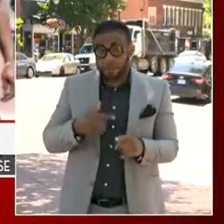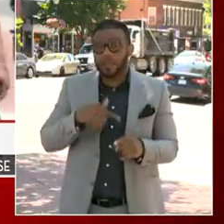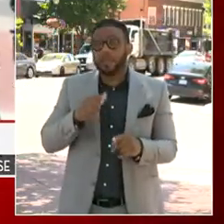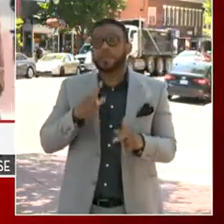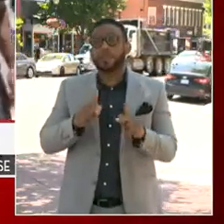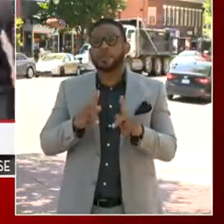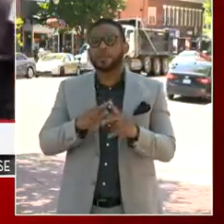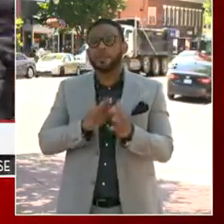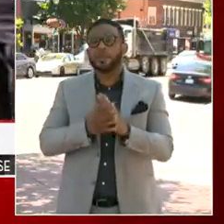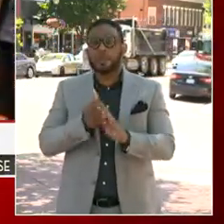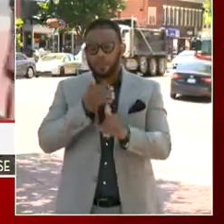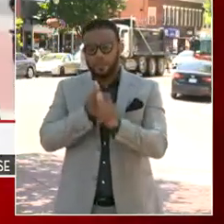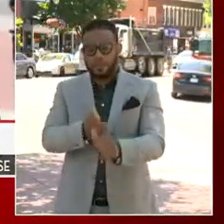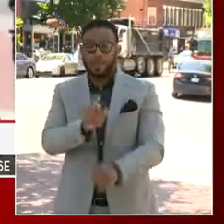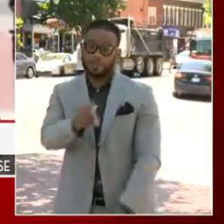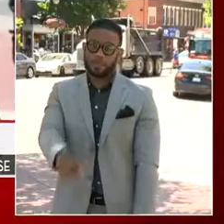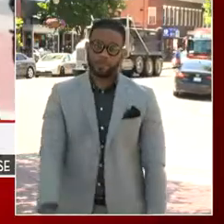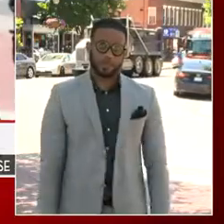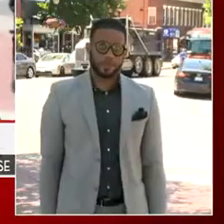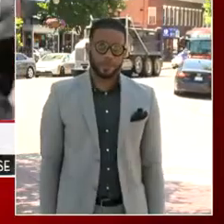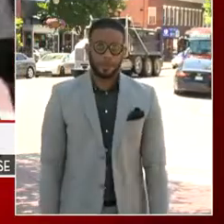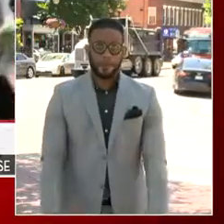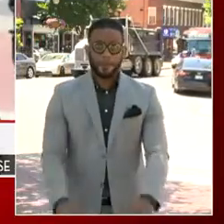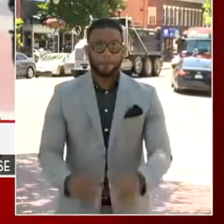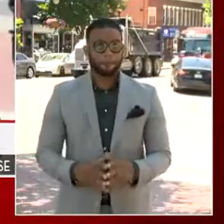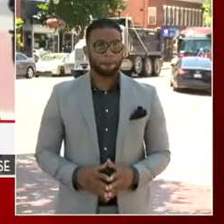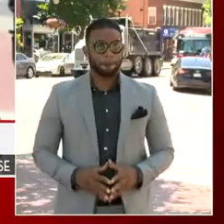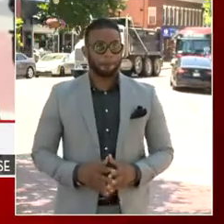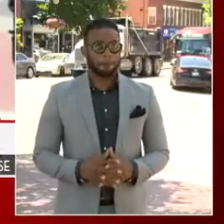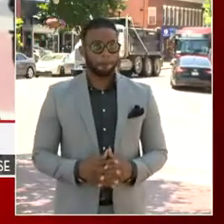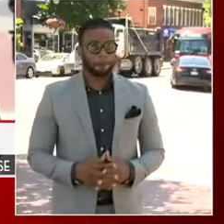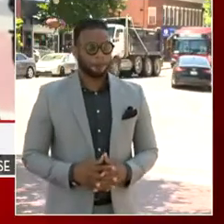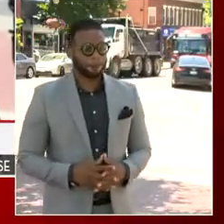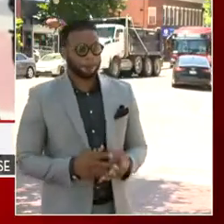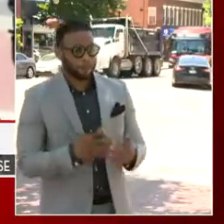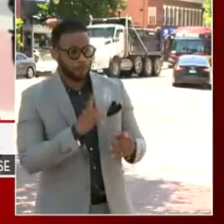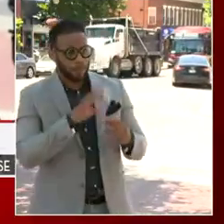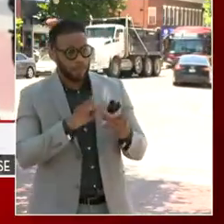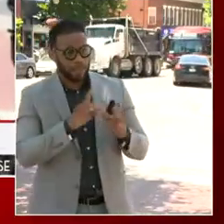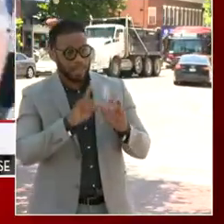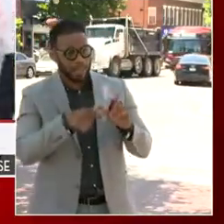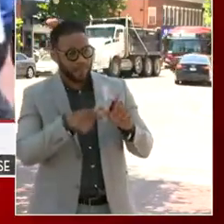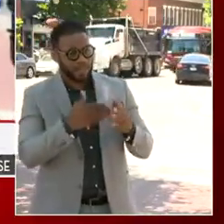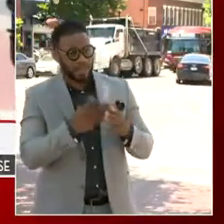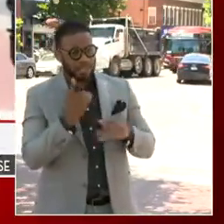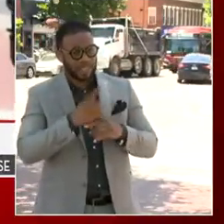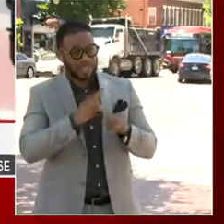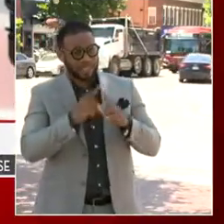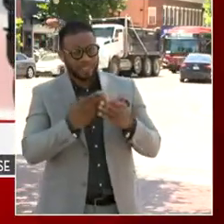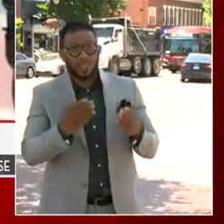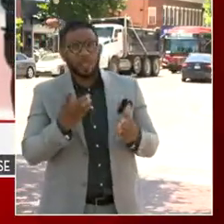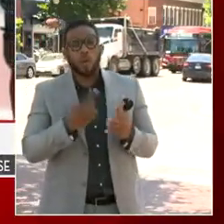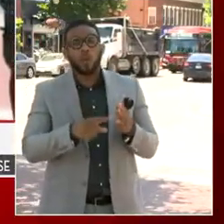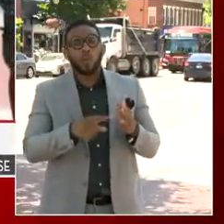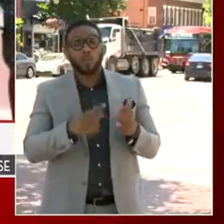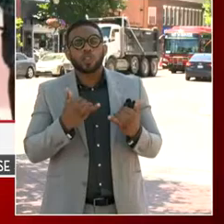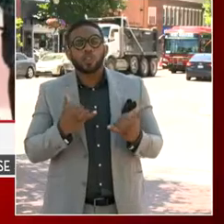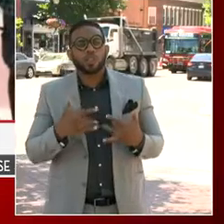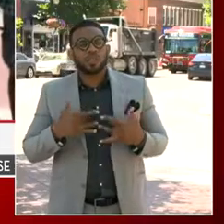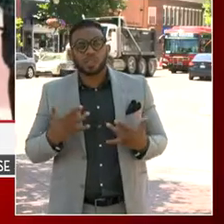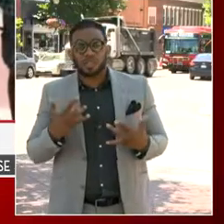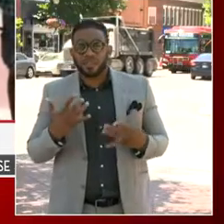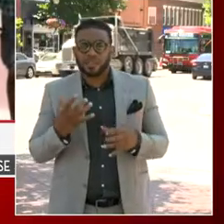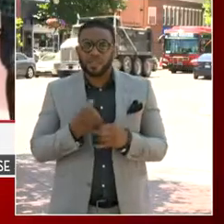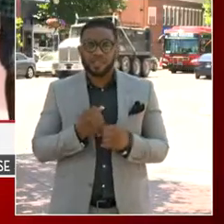need people to be in compliance. If I can follow up, you mentioned expiration dates on different things. What is the current status of